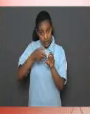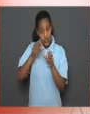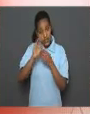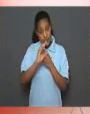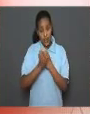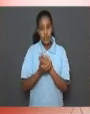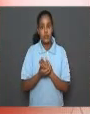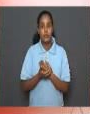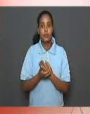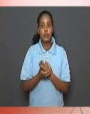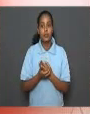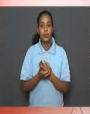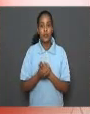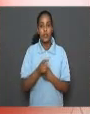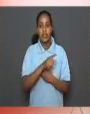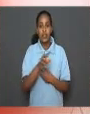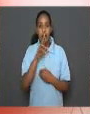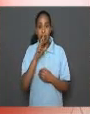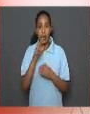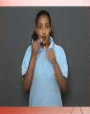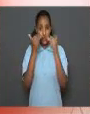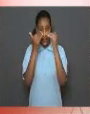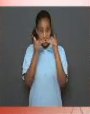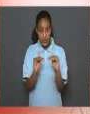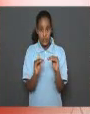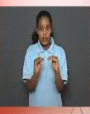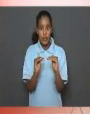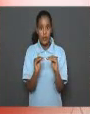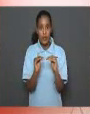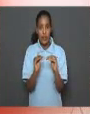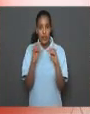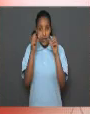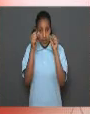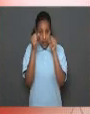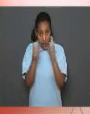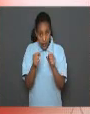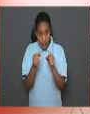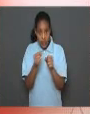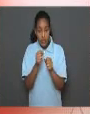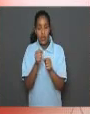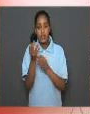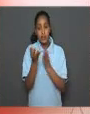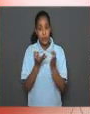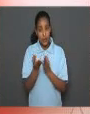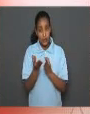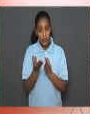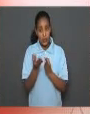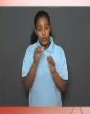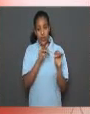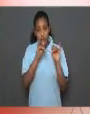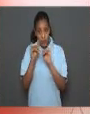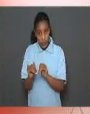state, their concentrations can be expressed in